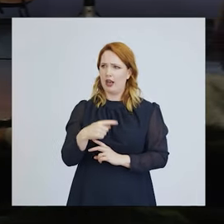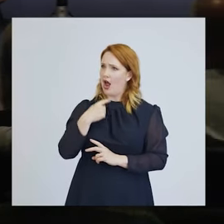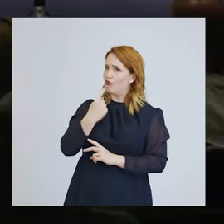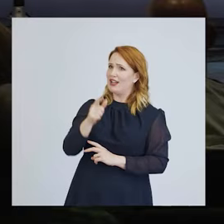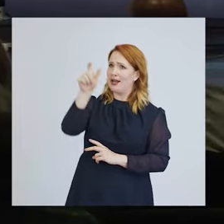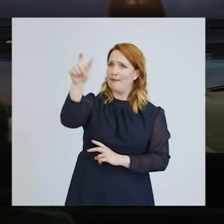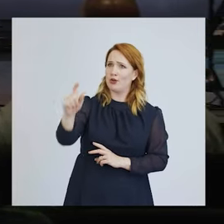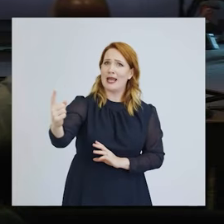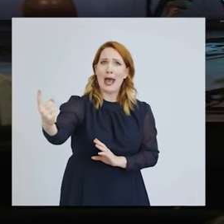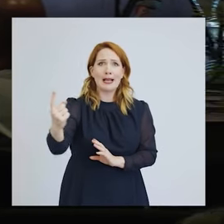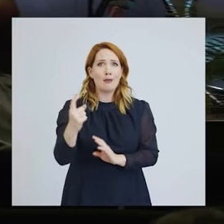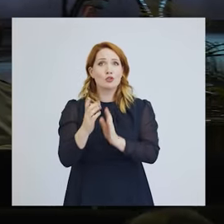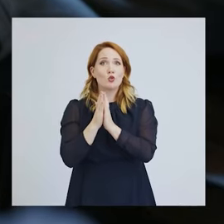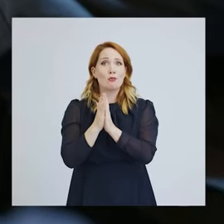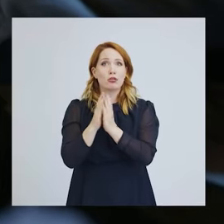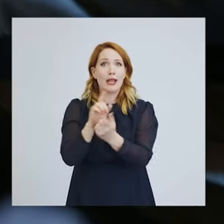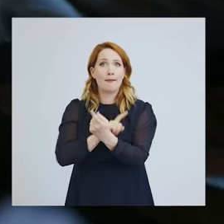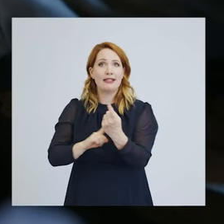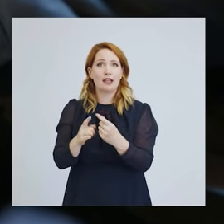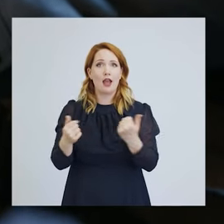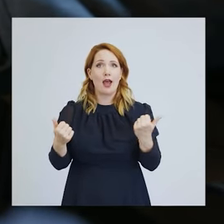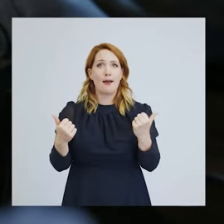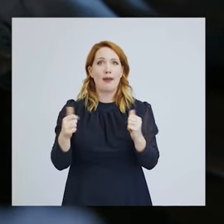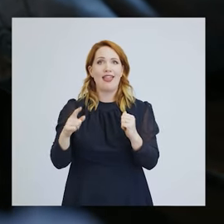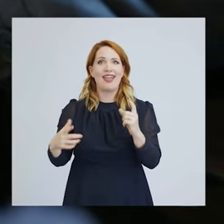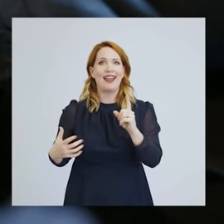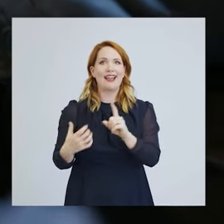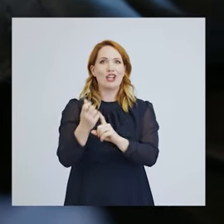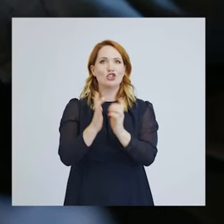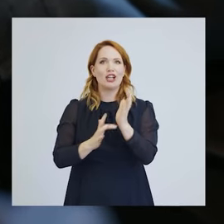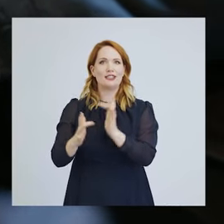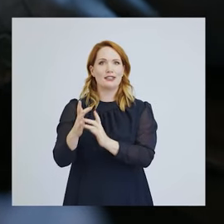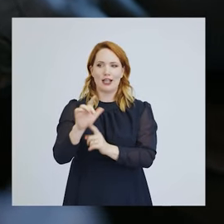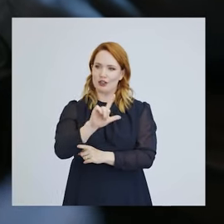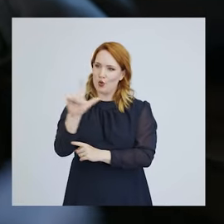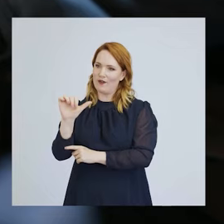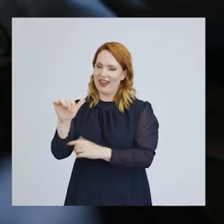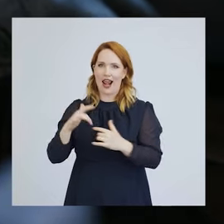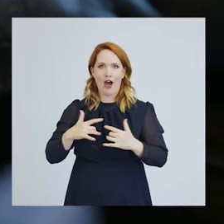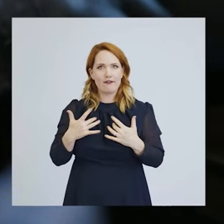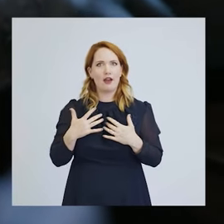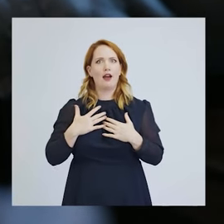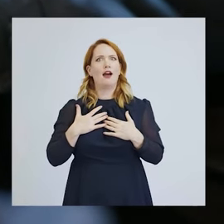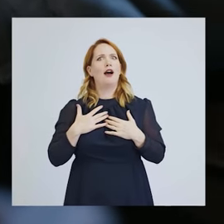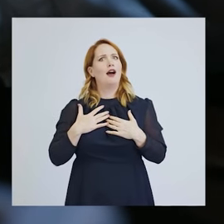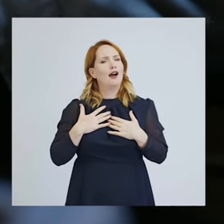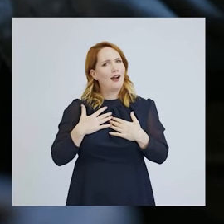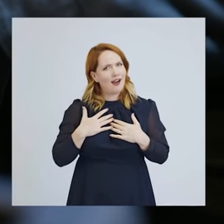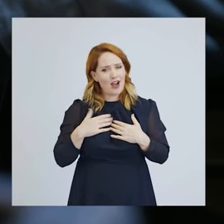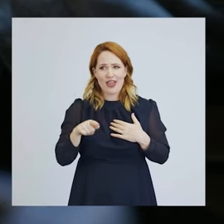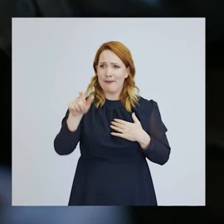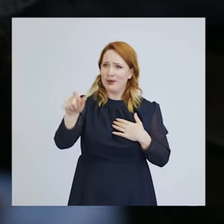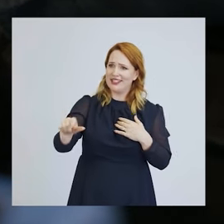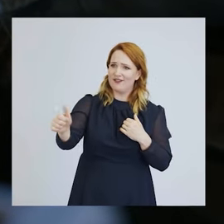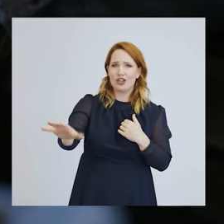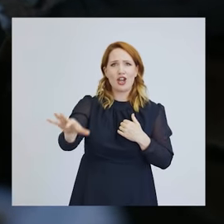My dad turns up as well. But then someone random comes into the prayer meeting and they receive Jesus as Lord of